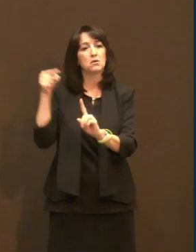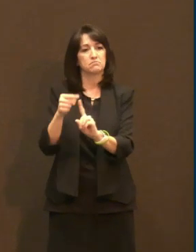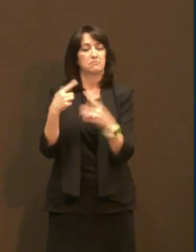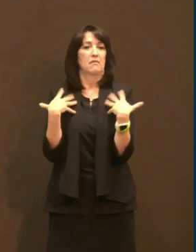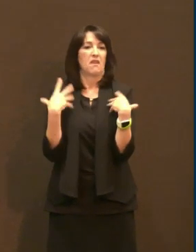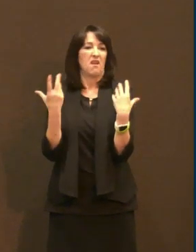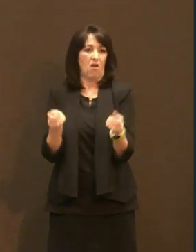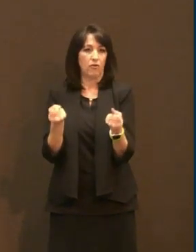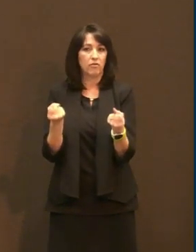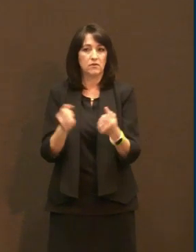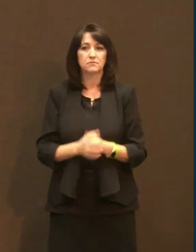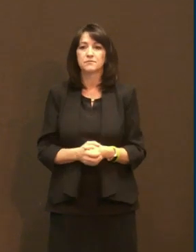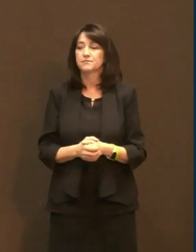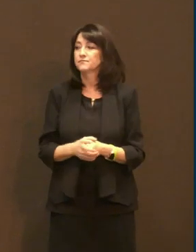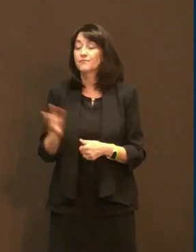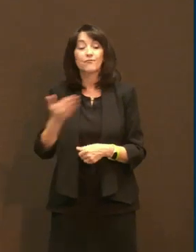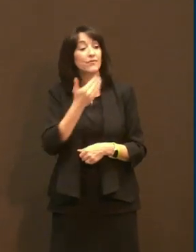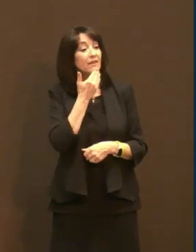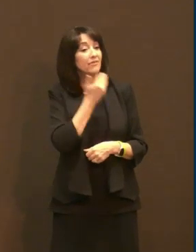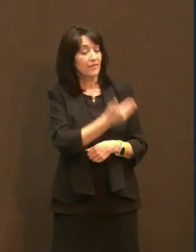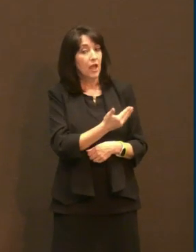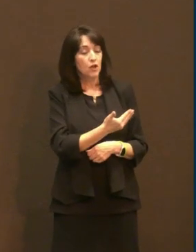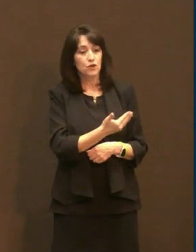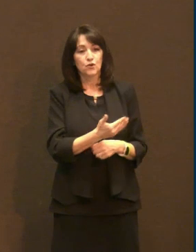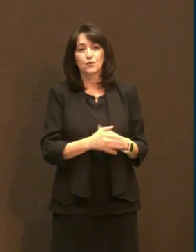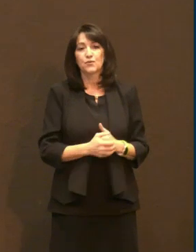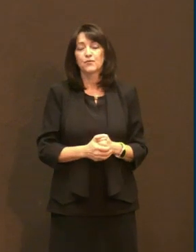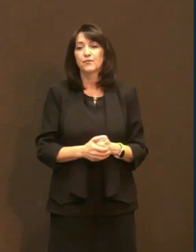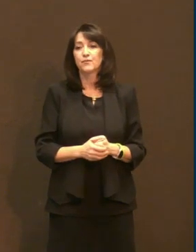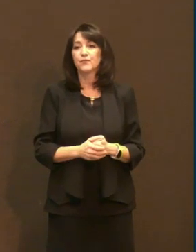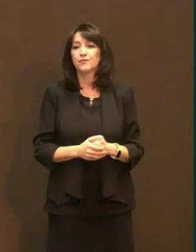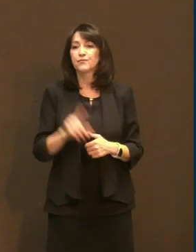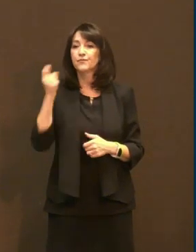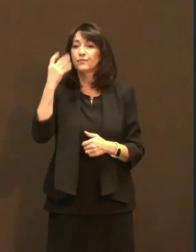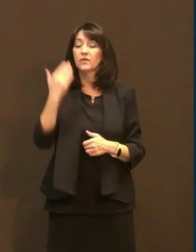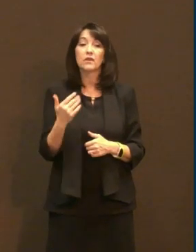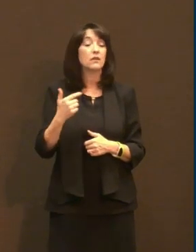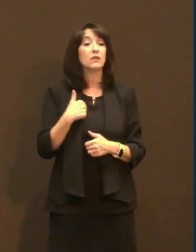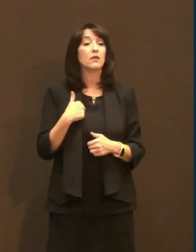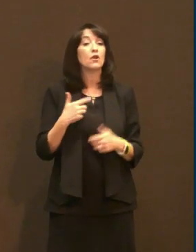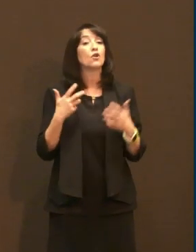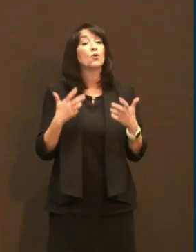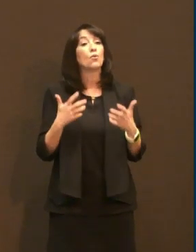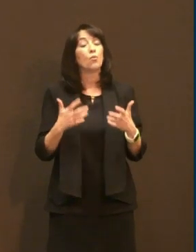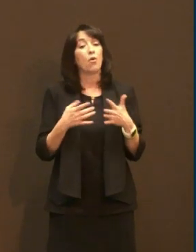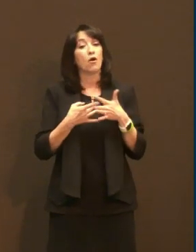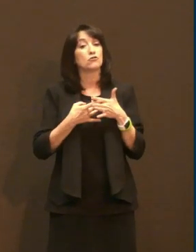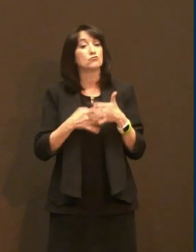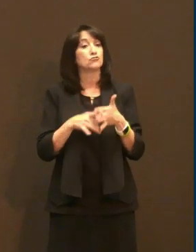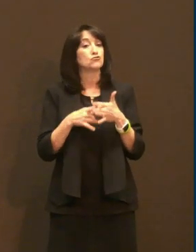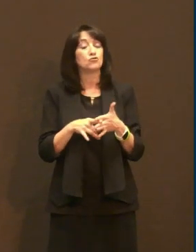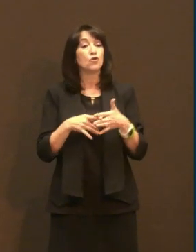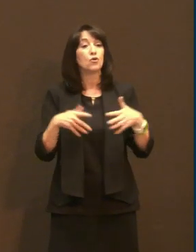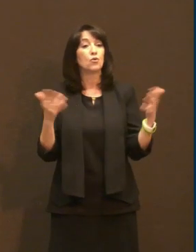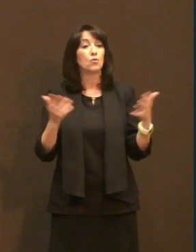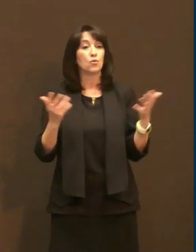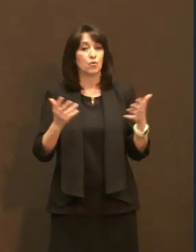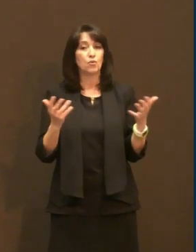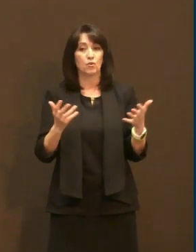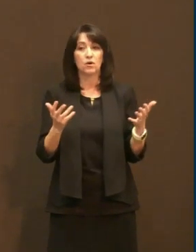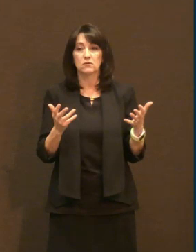citizens. Great. Thank you so much, Governor. I wanted to start by recognizing that it's Nurses